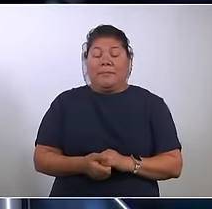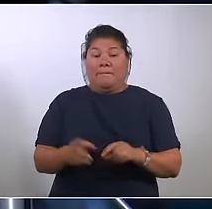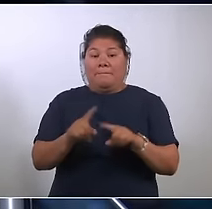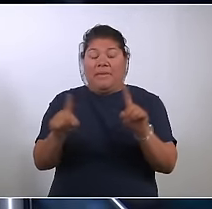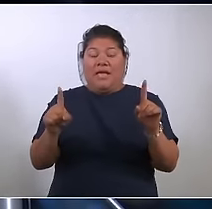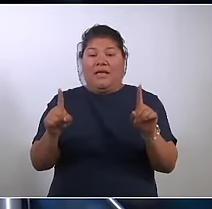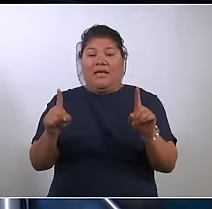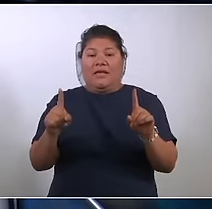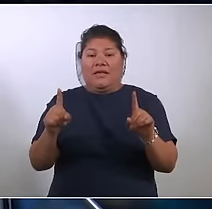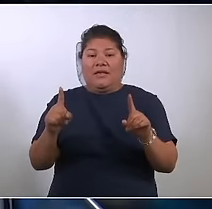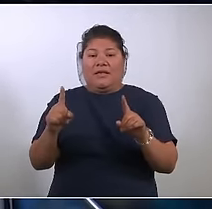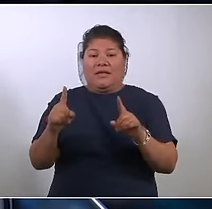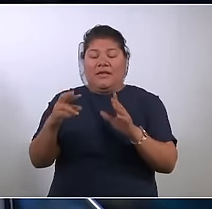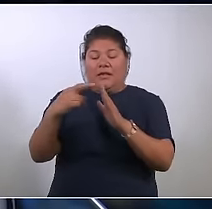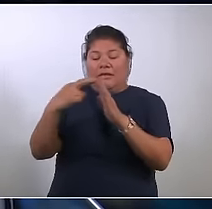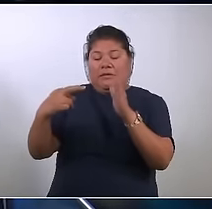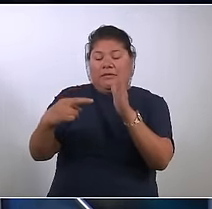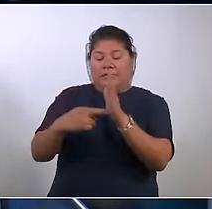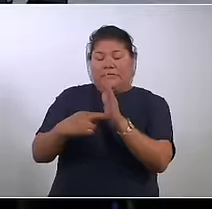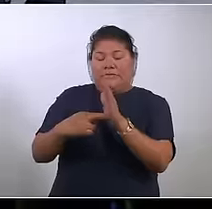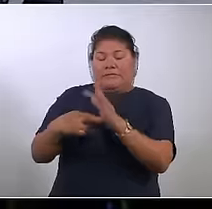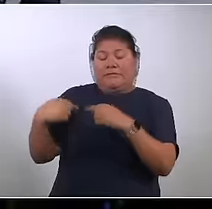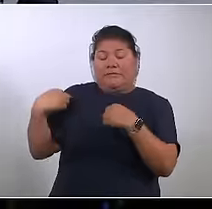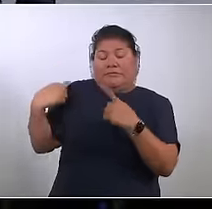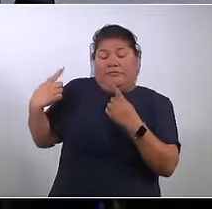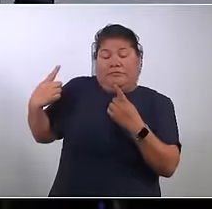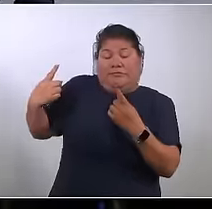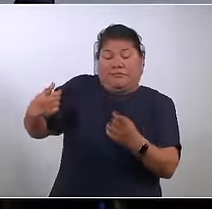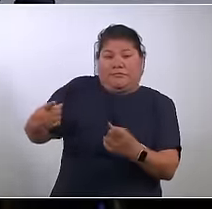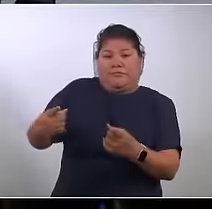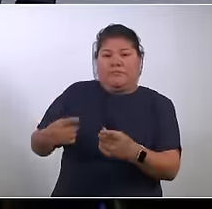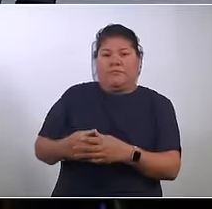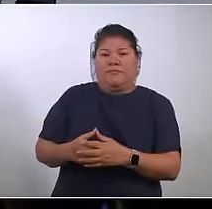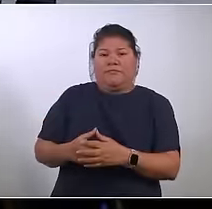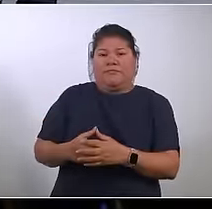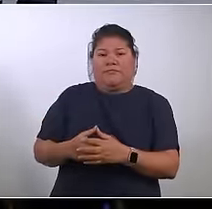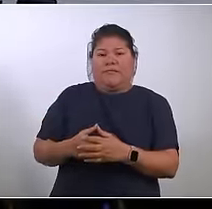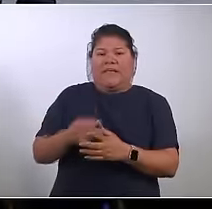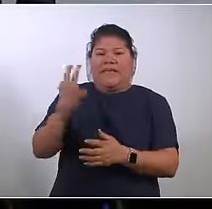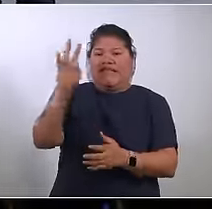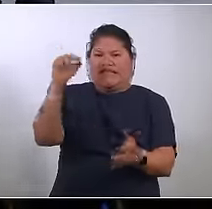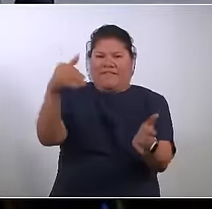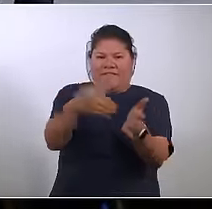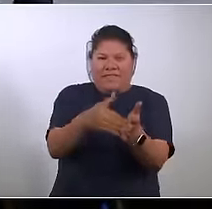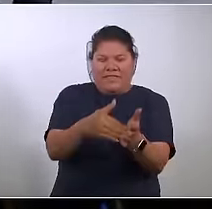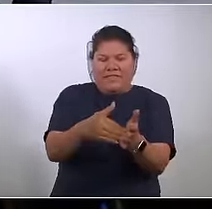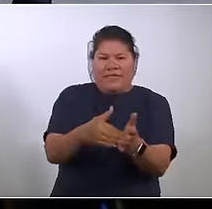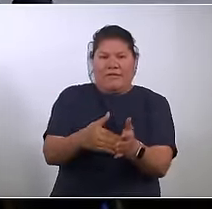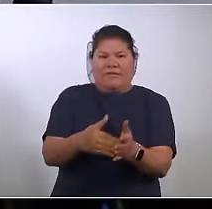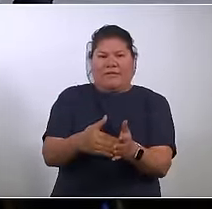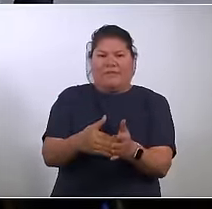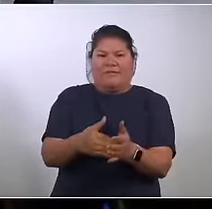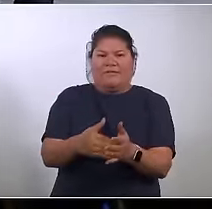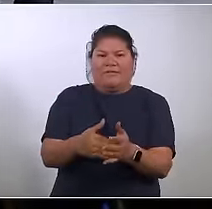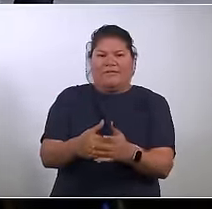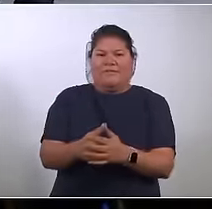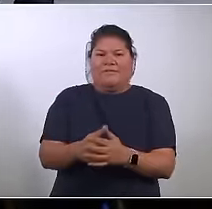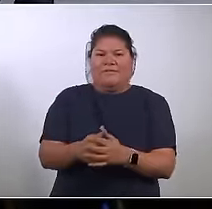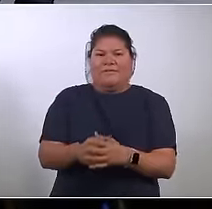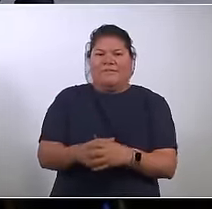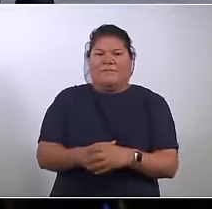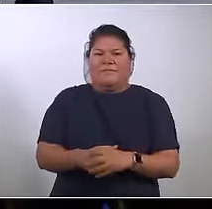But since it's registration, Bishop. Pero ¿por qué registración? 7,000. 7,000. Knock.